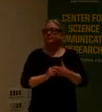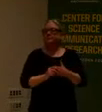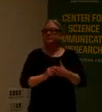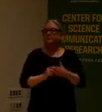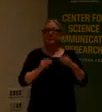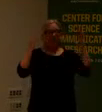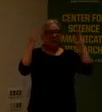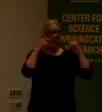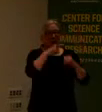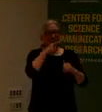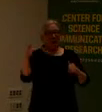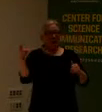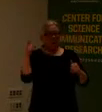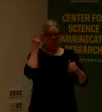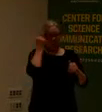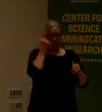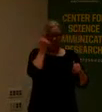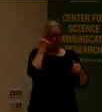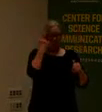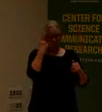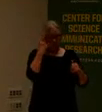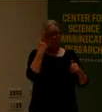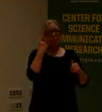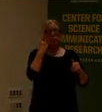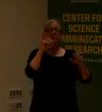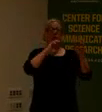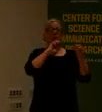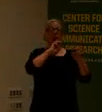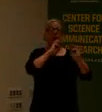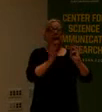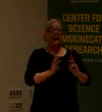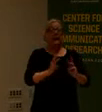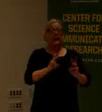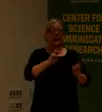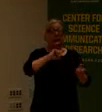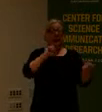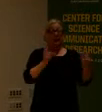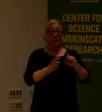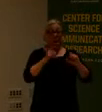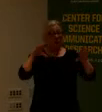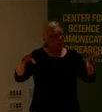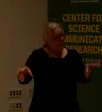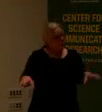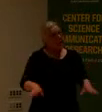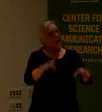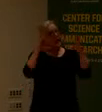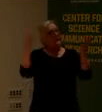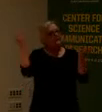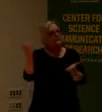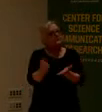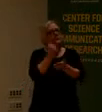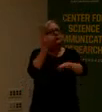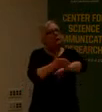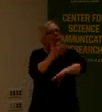I hope you see that there is an opportunity, that climate action is an opportunity to improve health